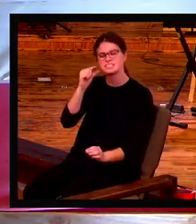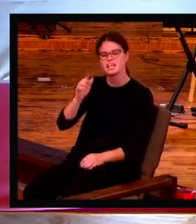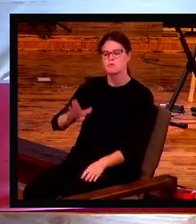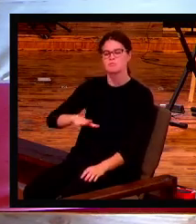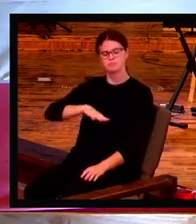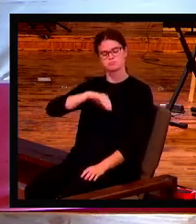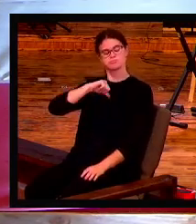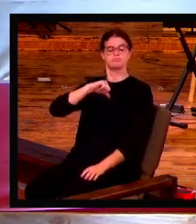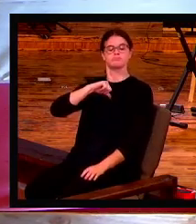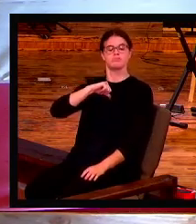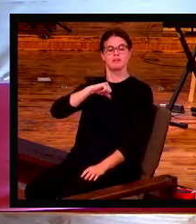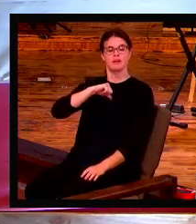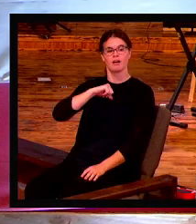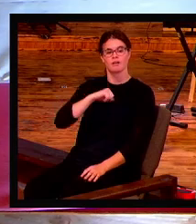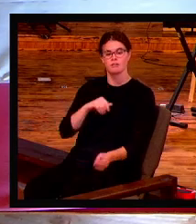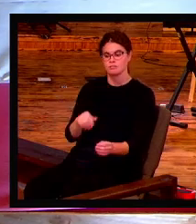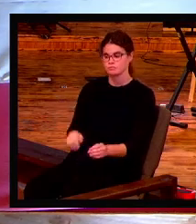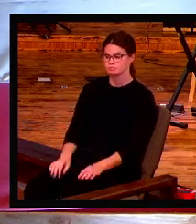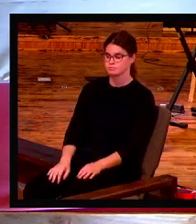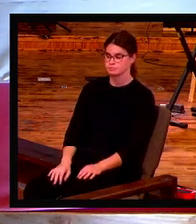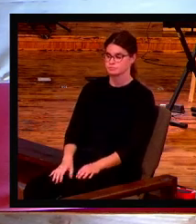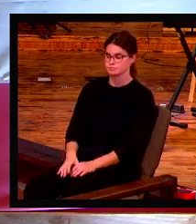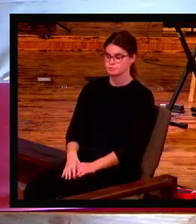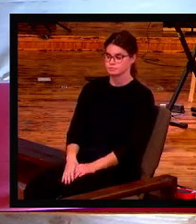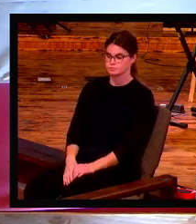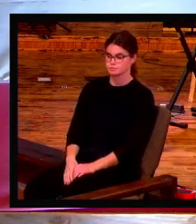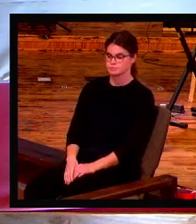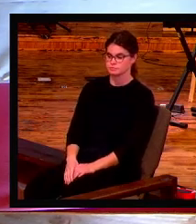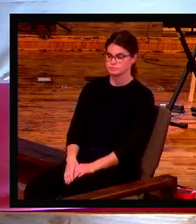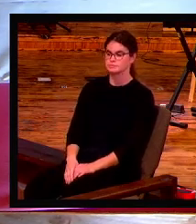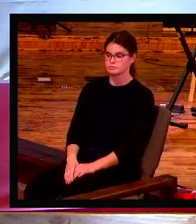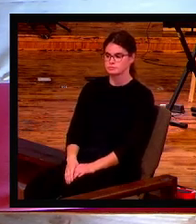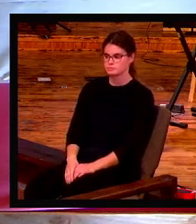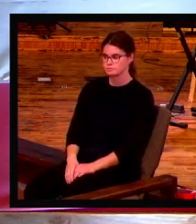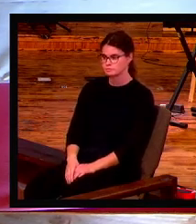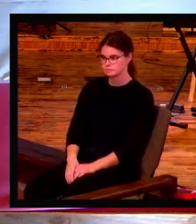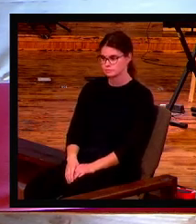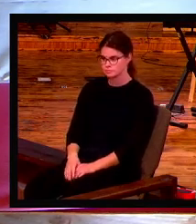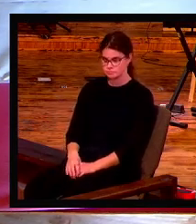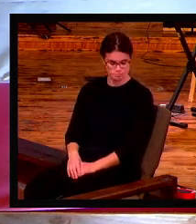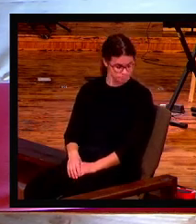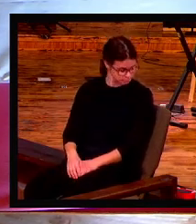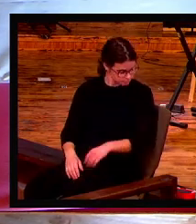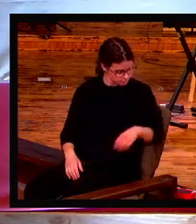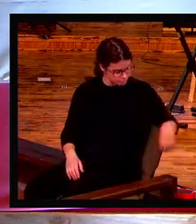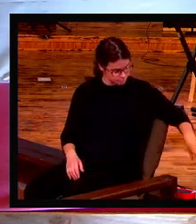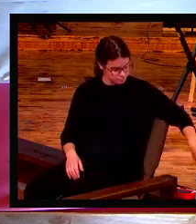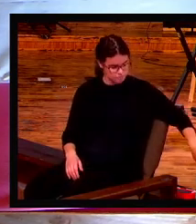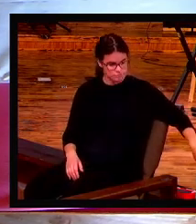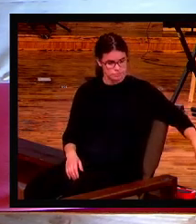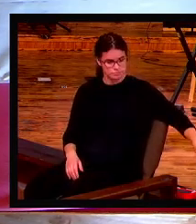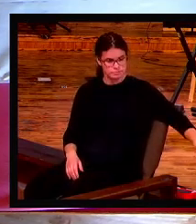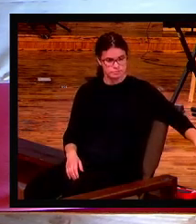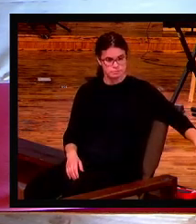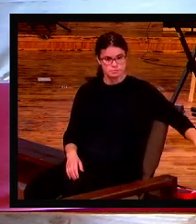cockiness, lack of self-awareness. Some of those things can show up in the form of the word with three letters,